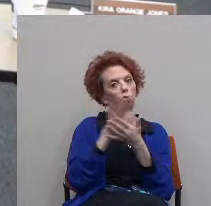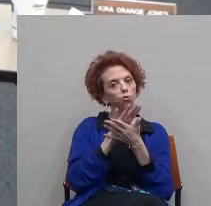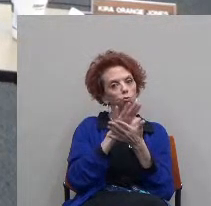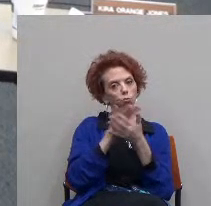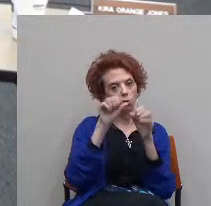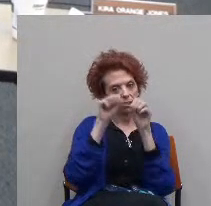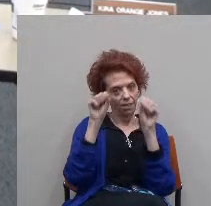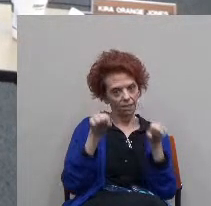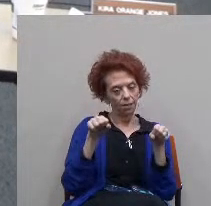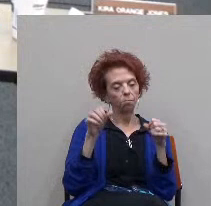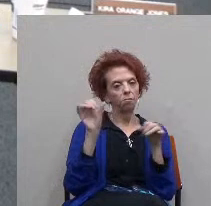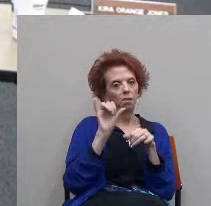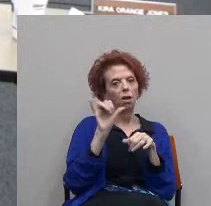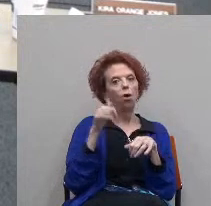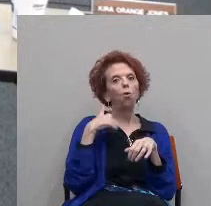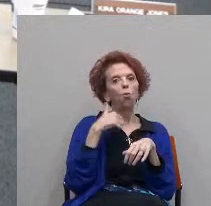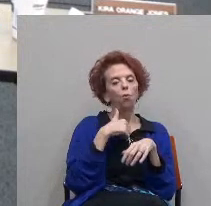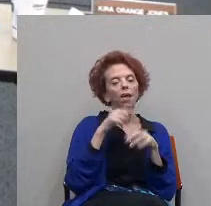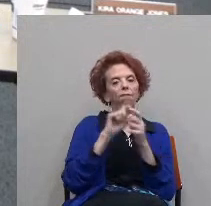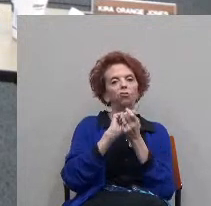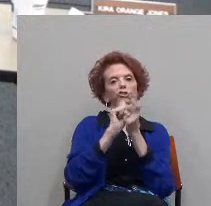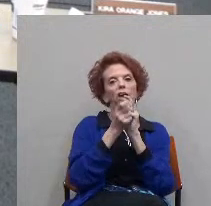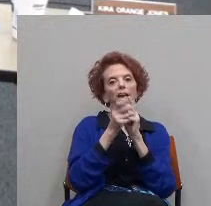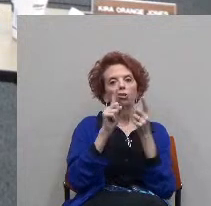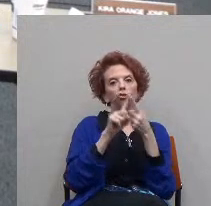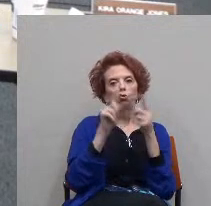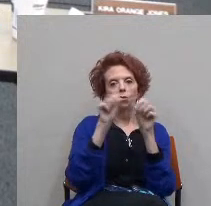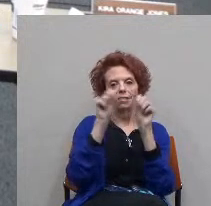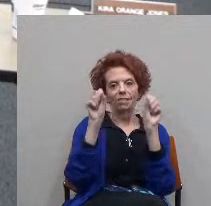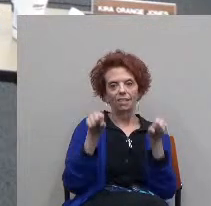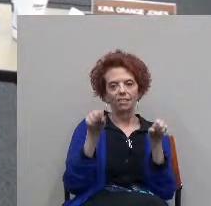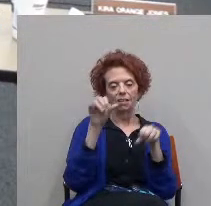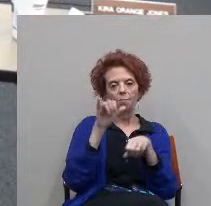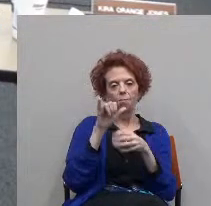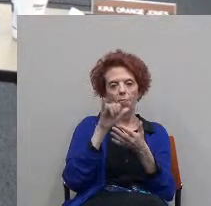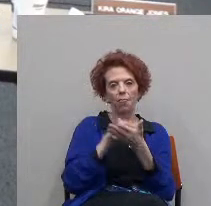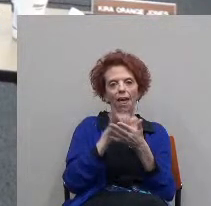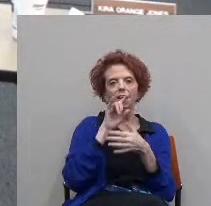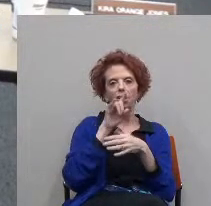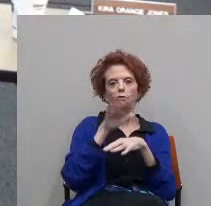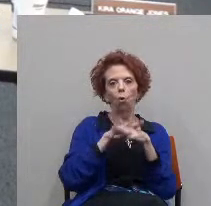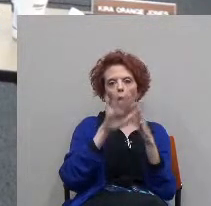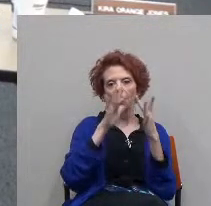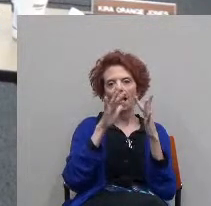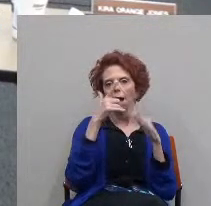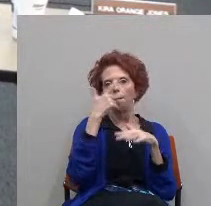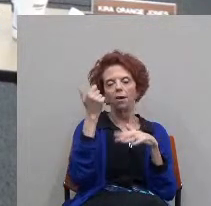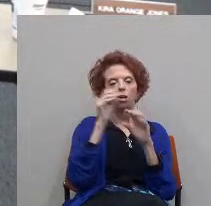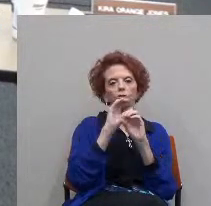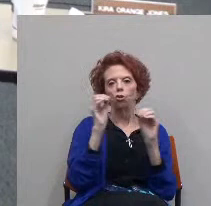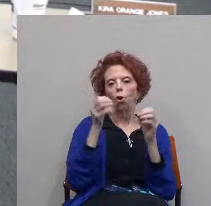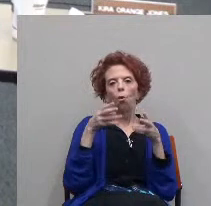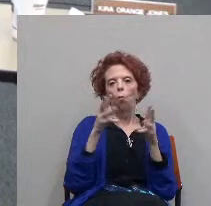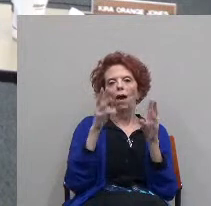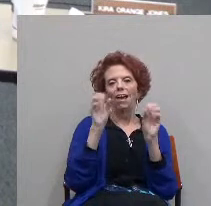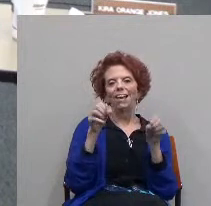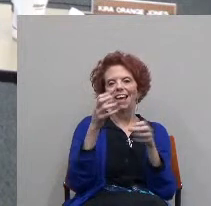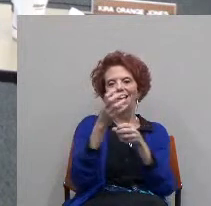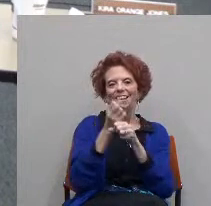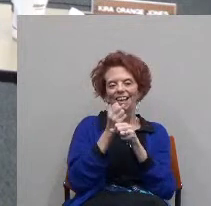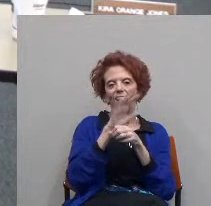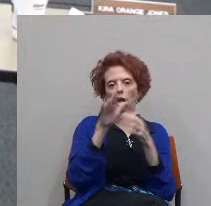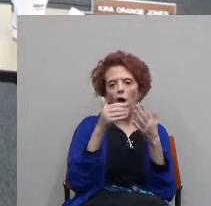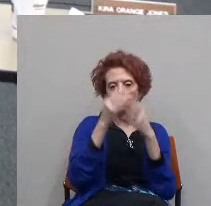to a system where it's given online, because there's no way you're going to gather every